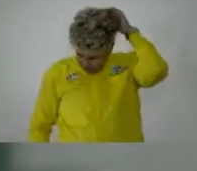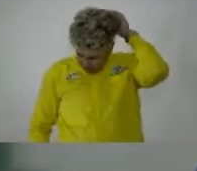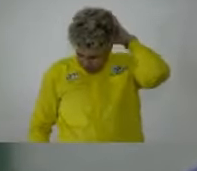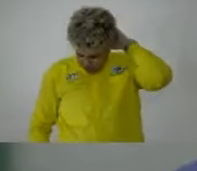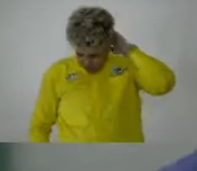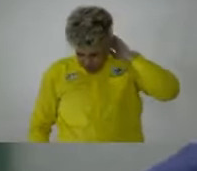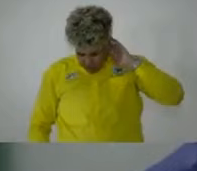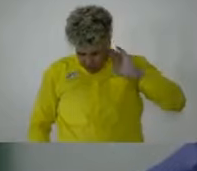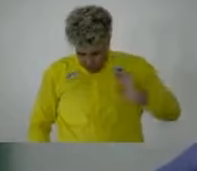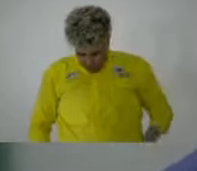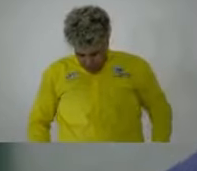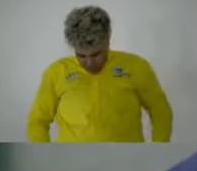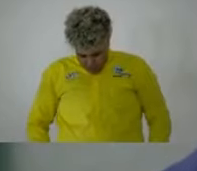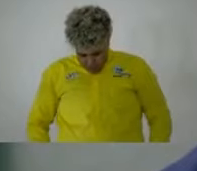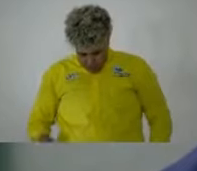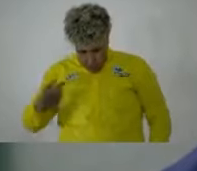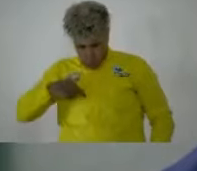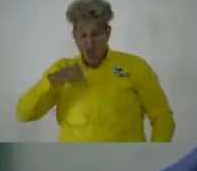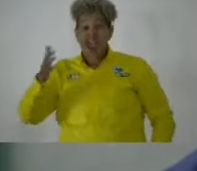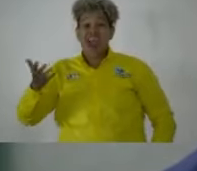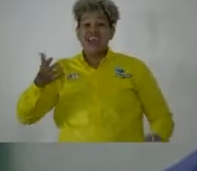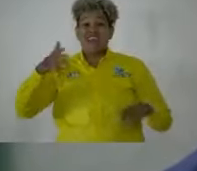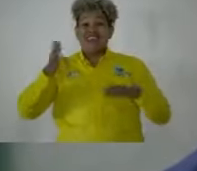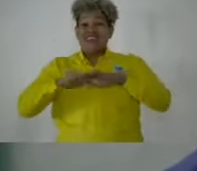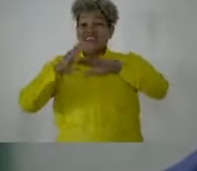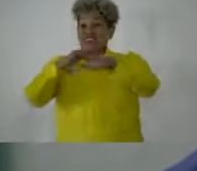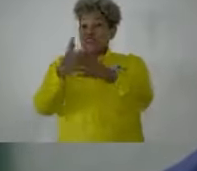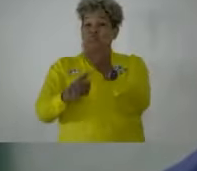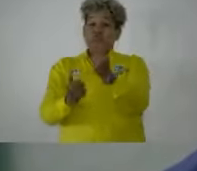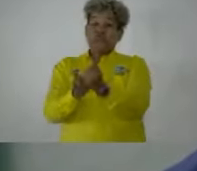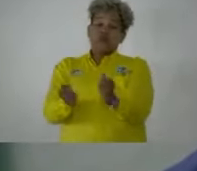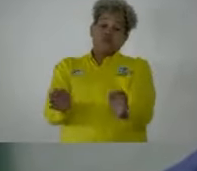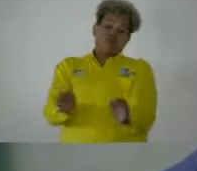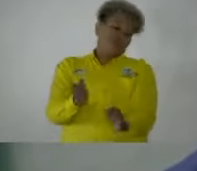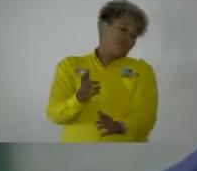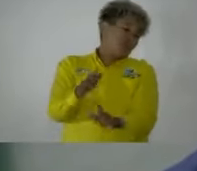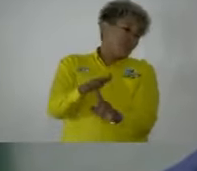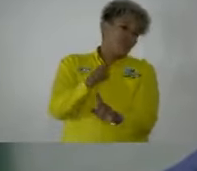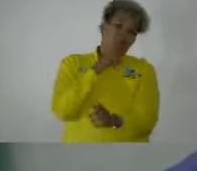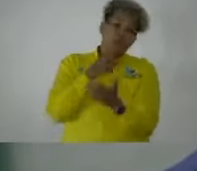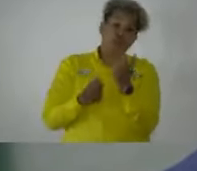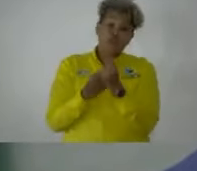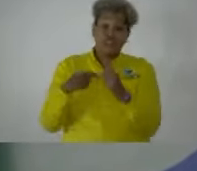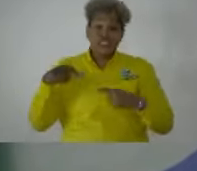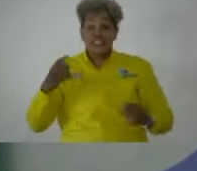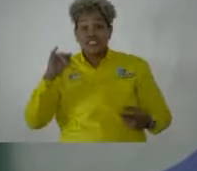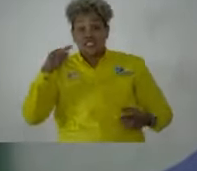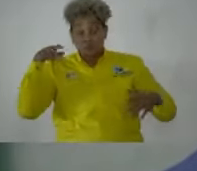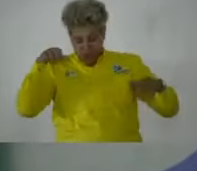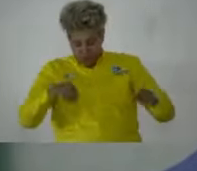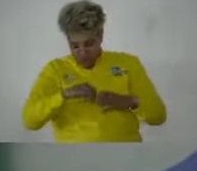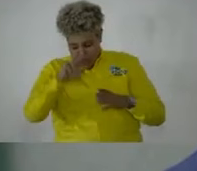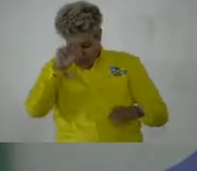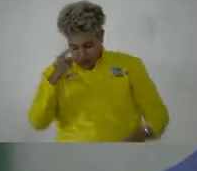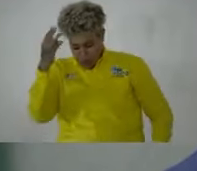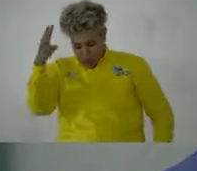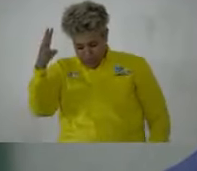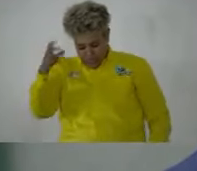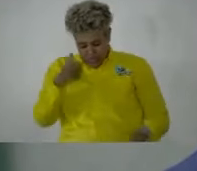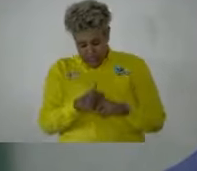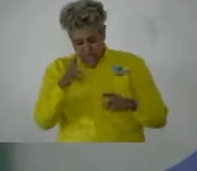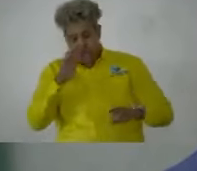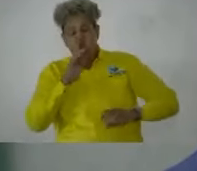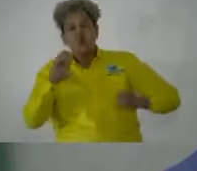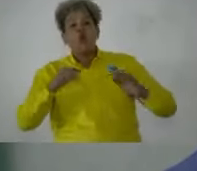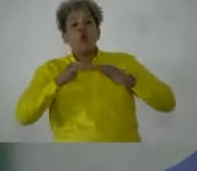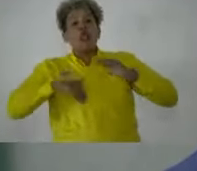Mr. Speaker, we are in an increasingly low trust environment. Since the JLP government came to office in 2016, no